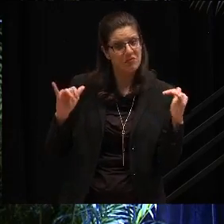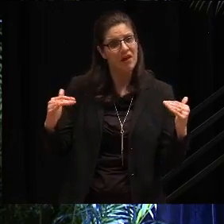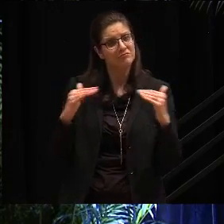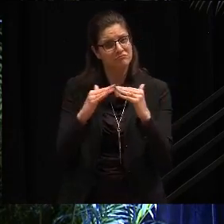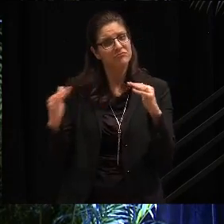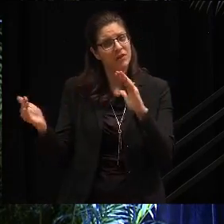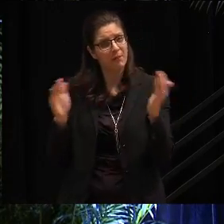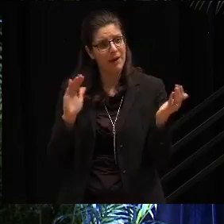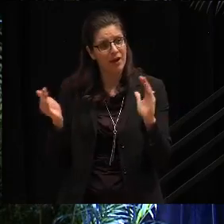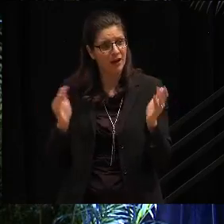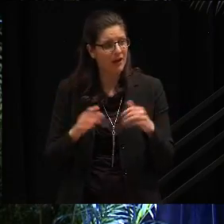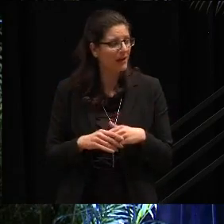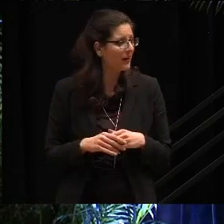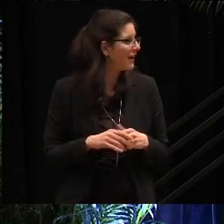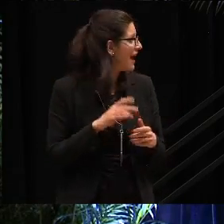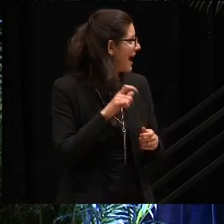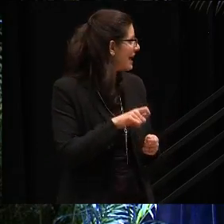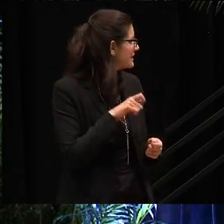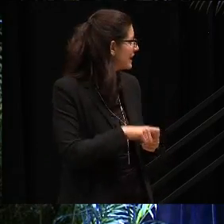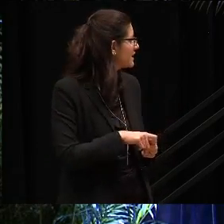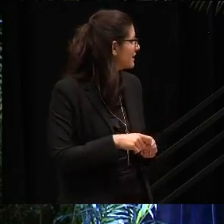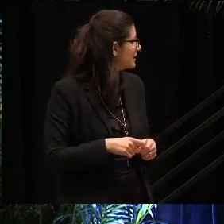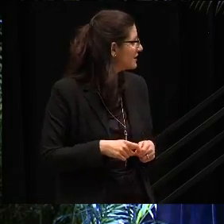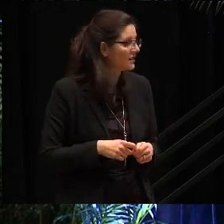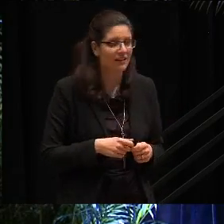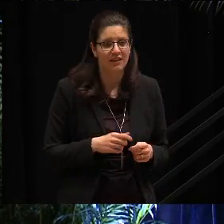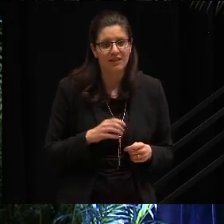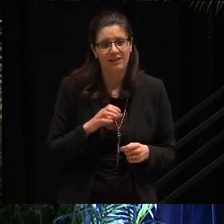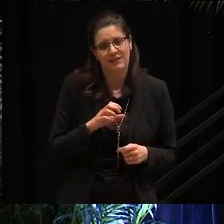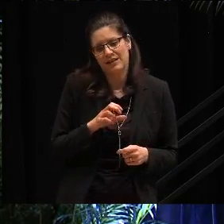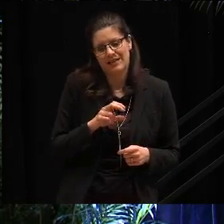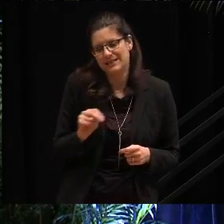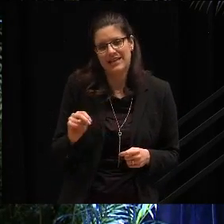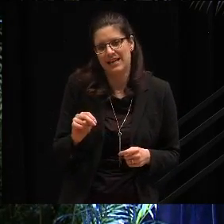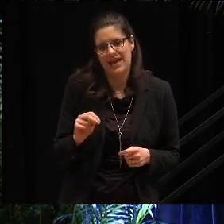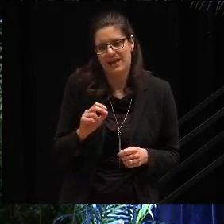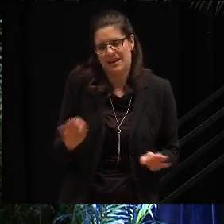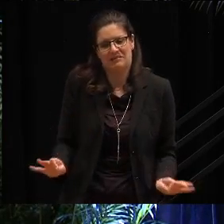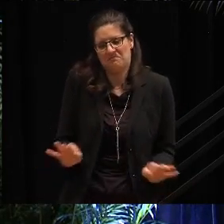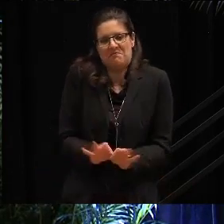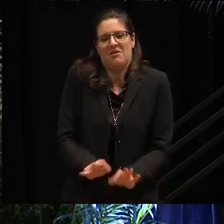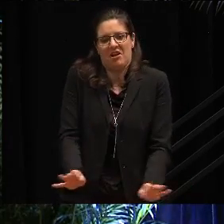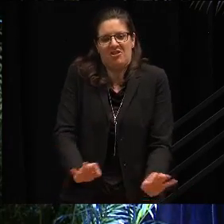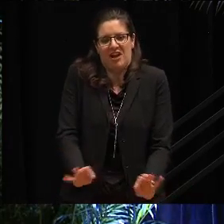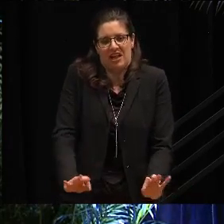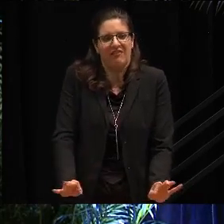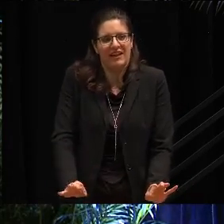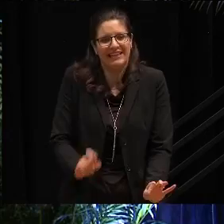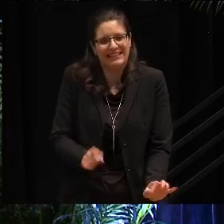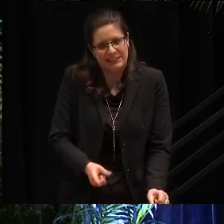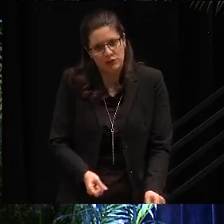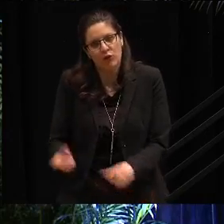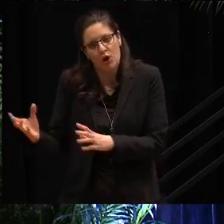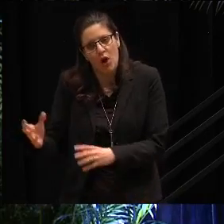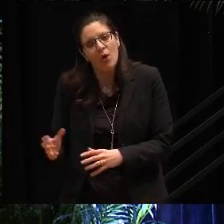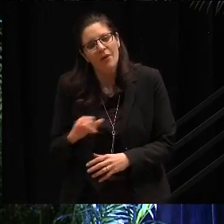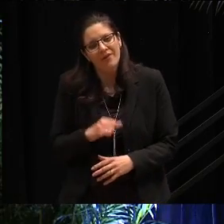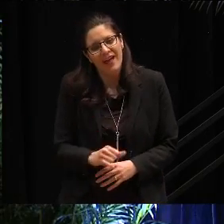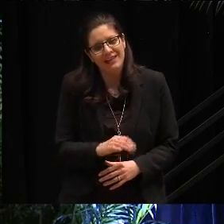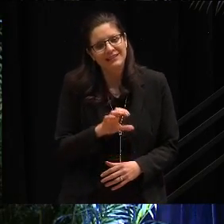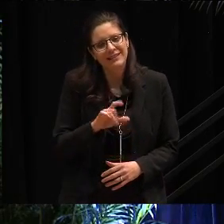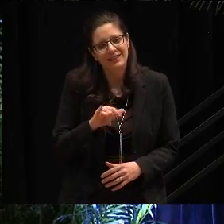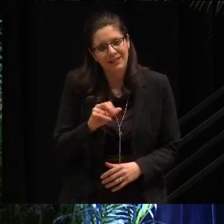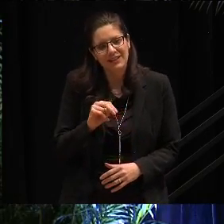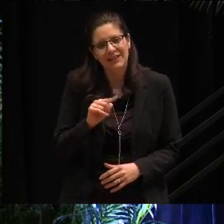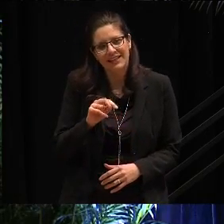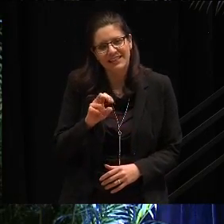comparison. Any day. Exactly. Yeah. I mean, CNN is just irrelevant as far as I'm concerned. They just need to go. Clinton News Network. But I do think